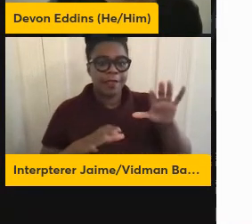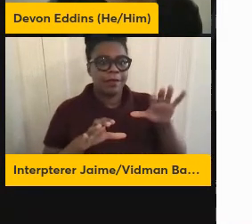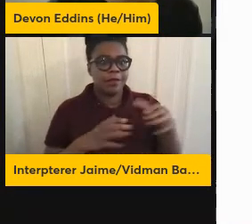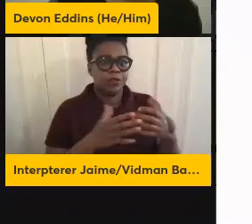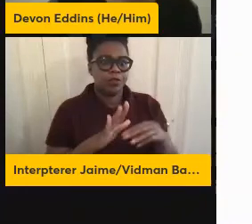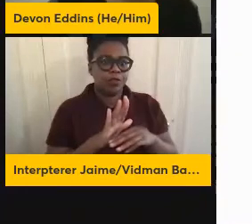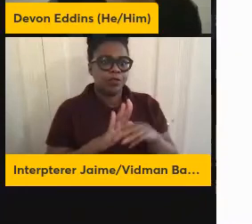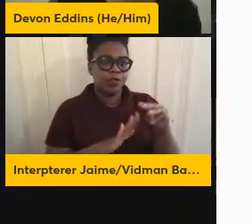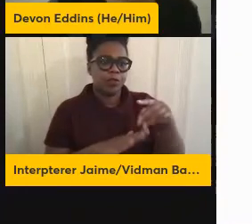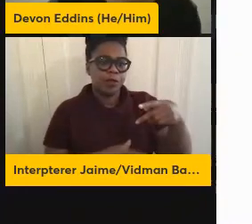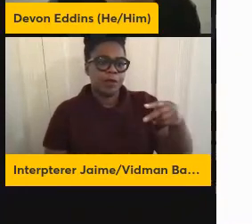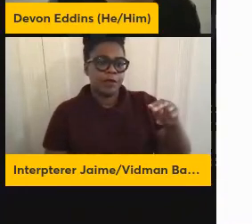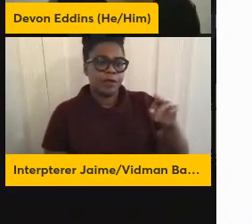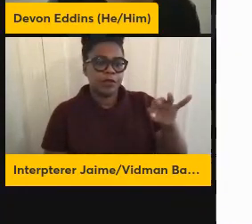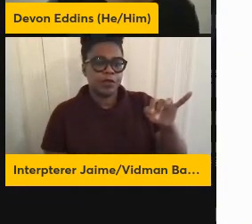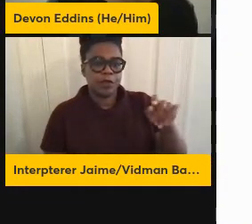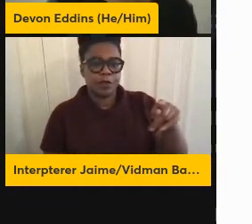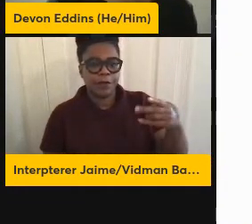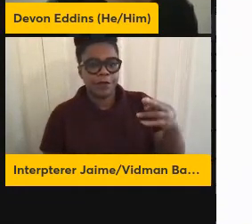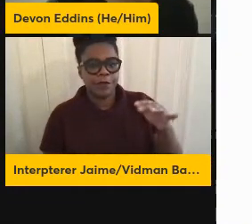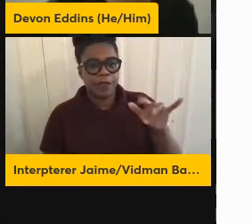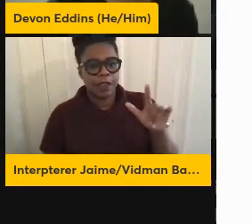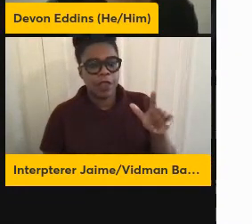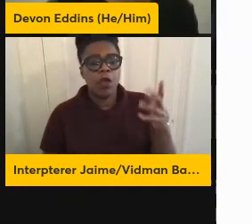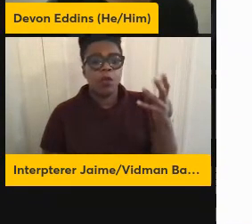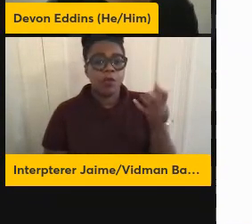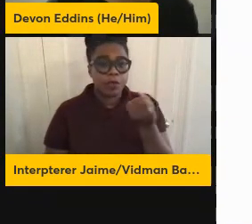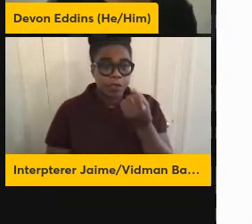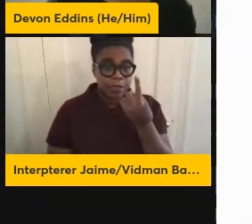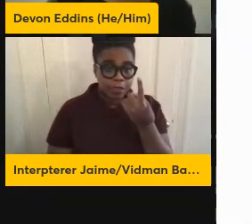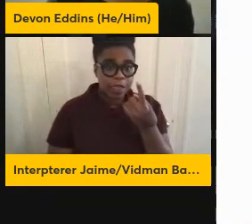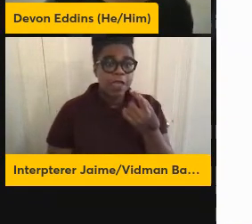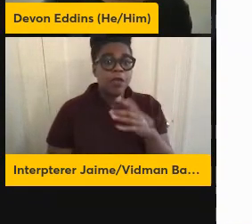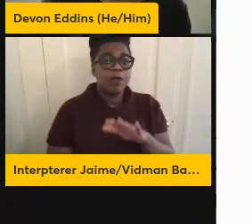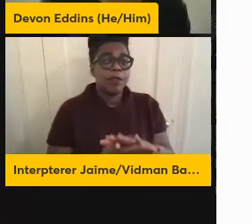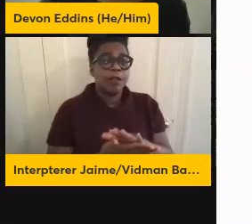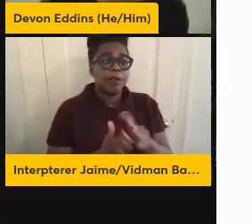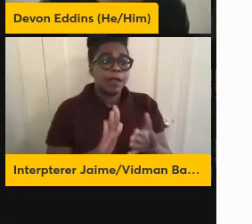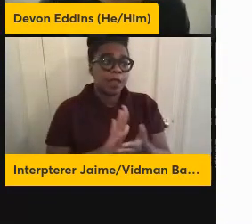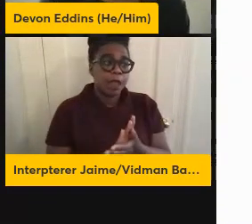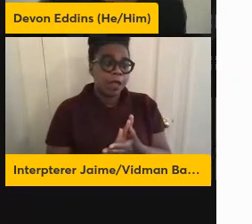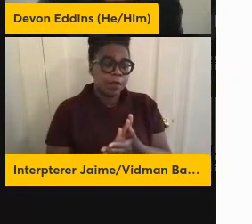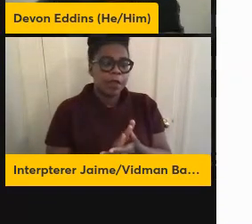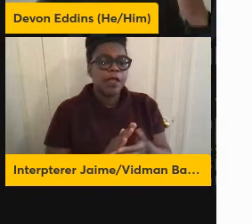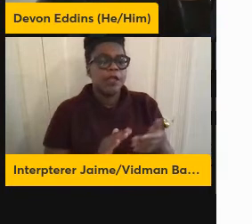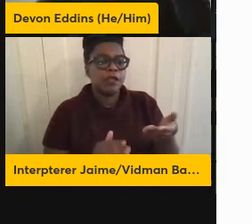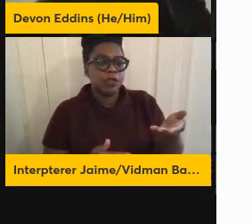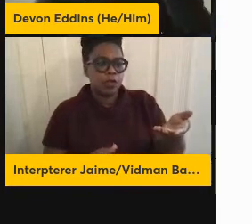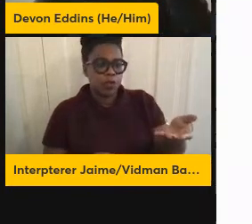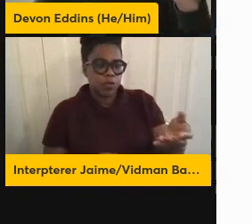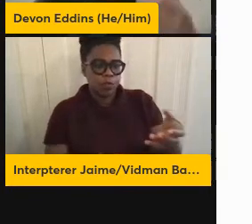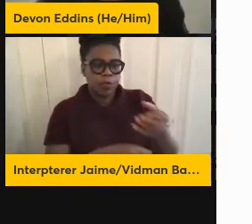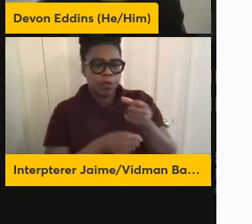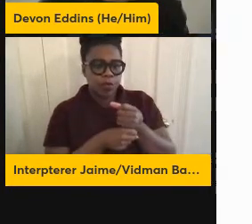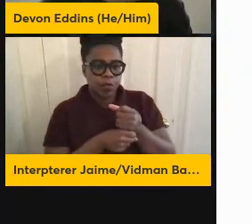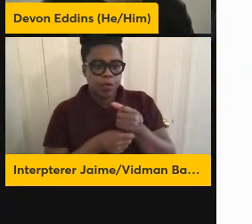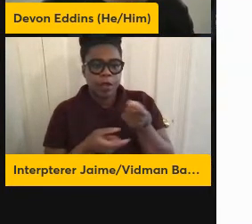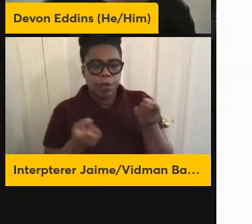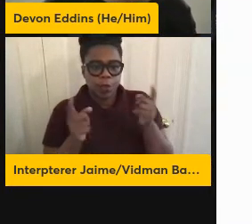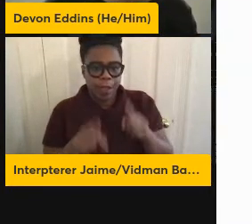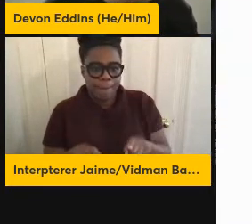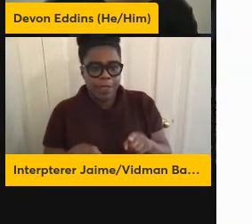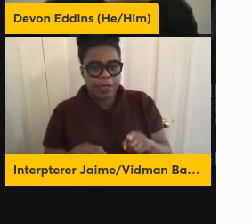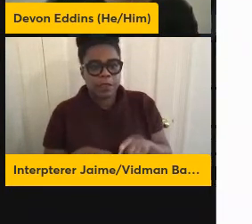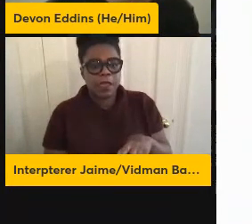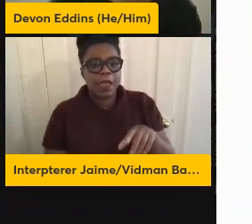of neutrophils, we wanted to understand when they're being recruited to the lung, what happens. So here we use